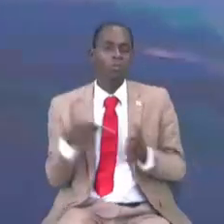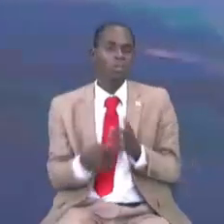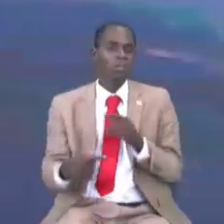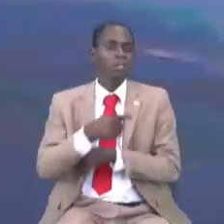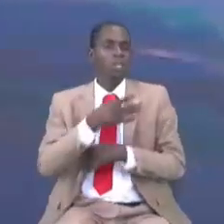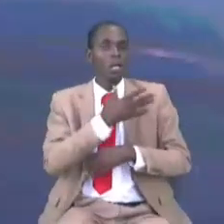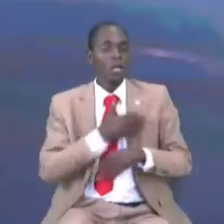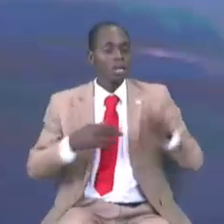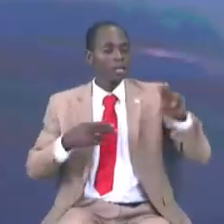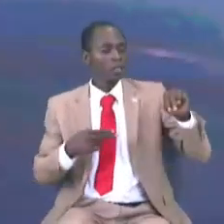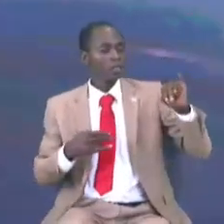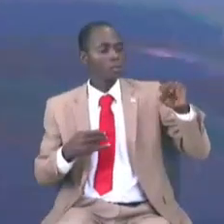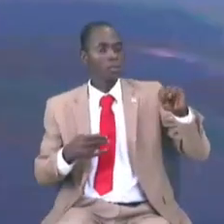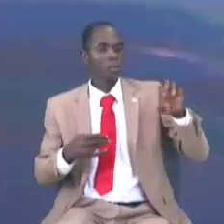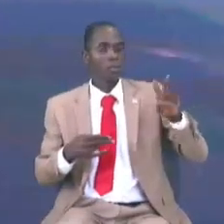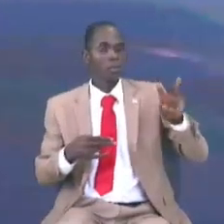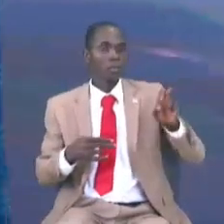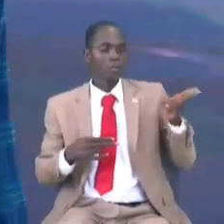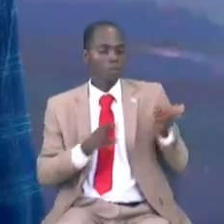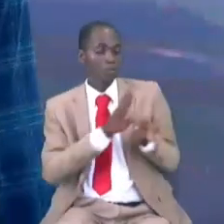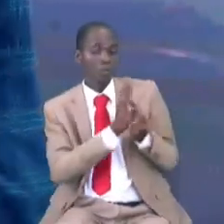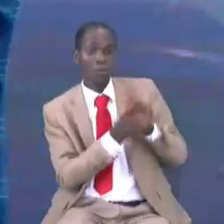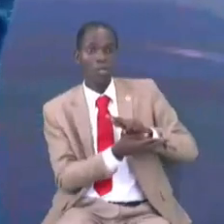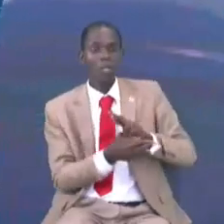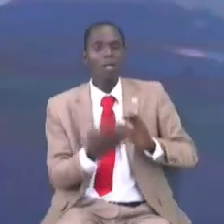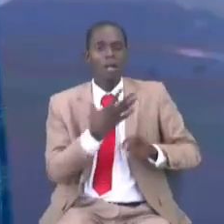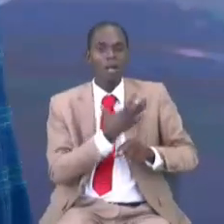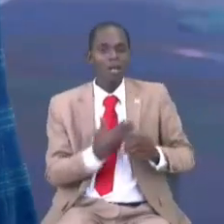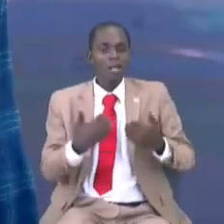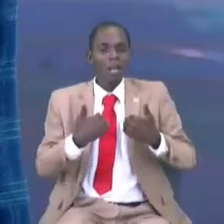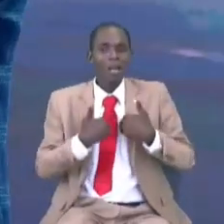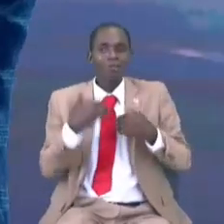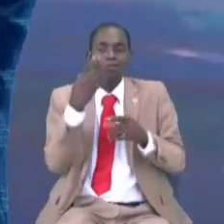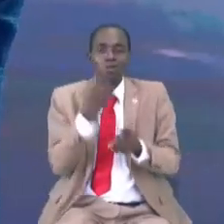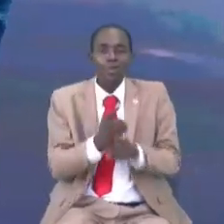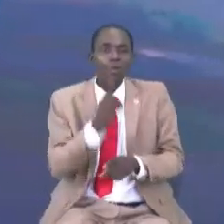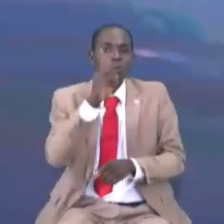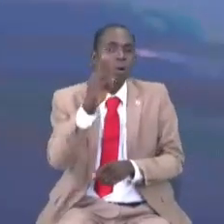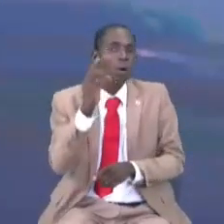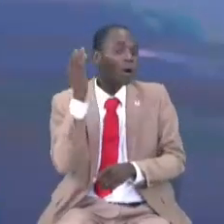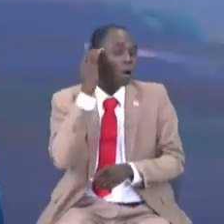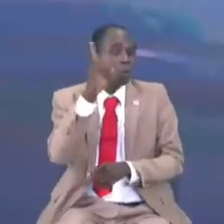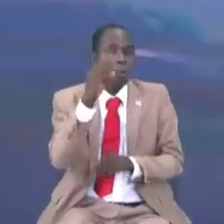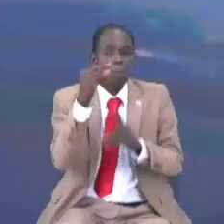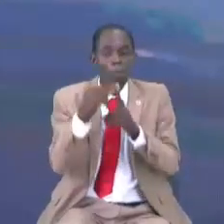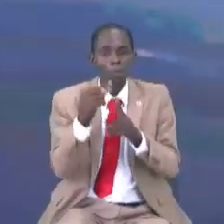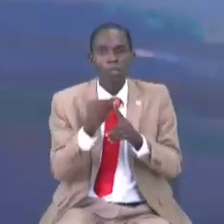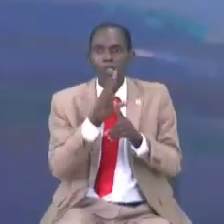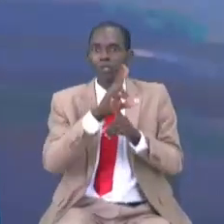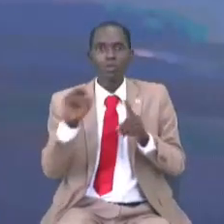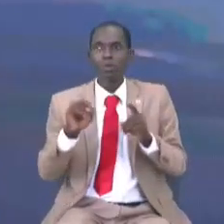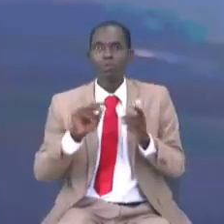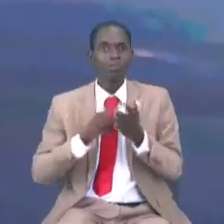just one message. There was no conference. There was no retreat. There was no kind of meeting. No